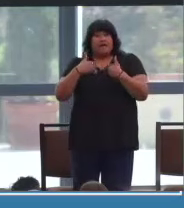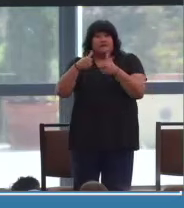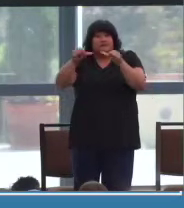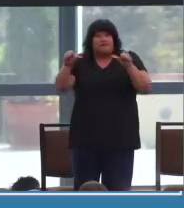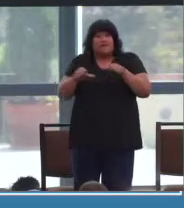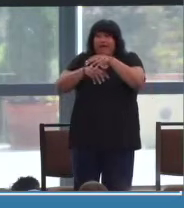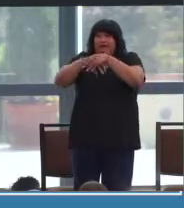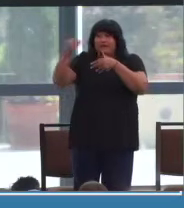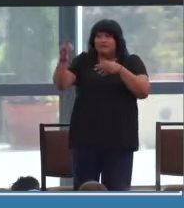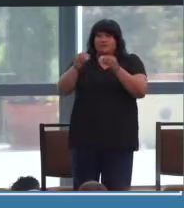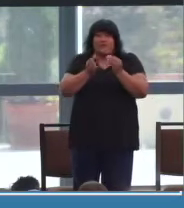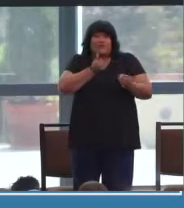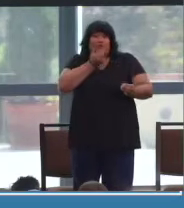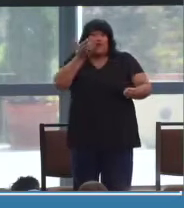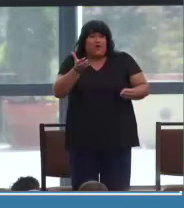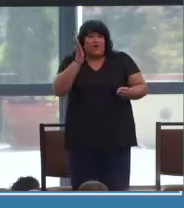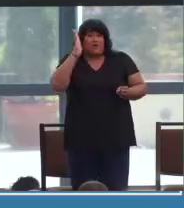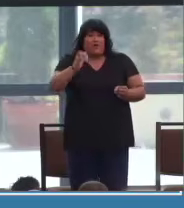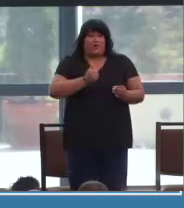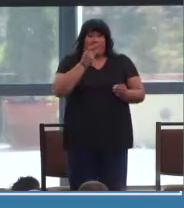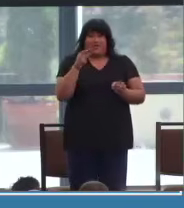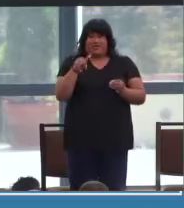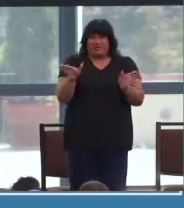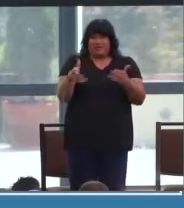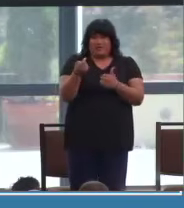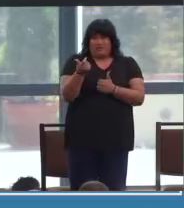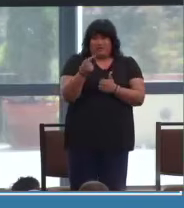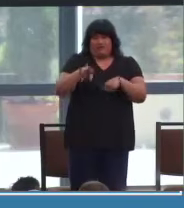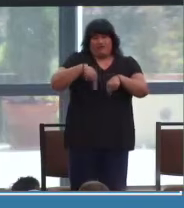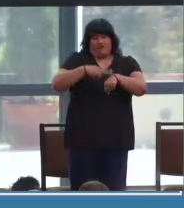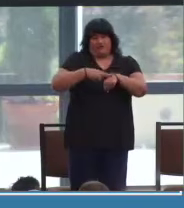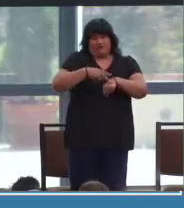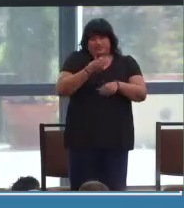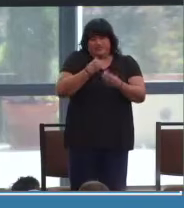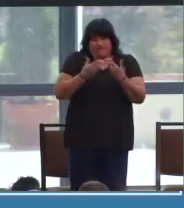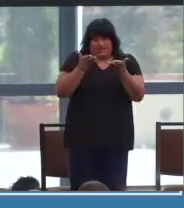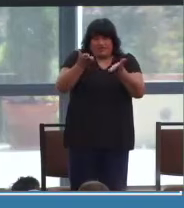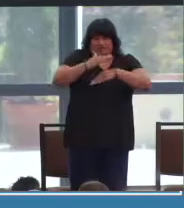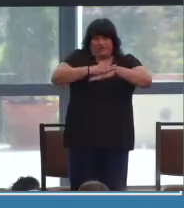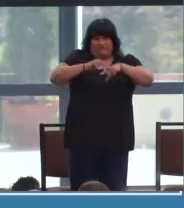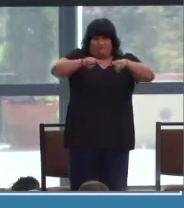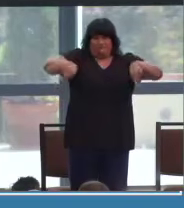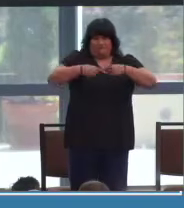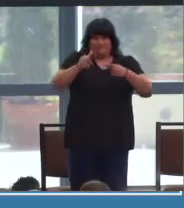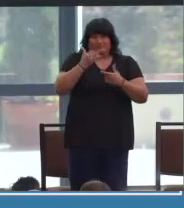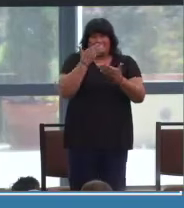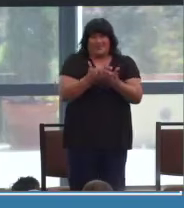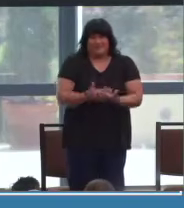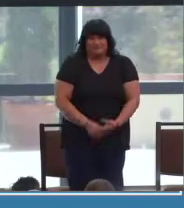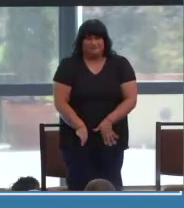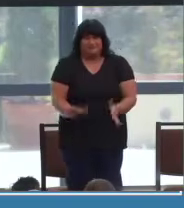bit warmer. We're going to warm up the room a little bit. And of course, you can eat at your tables. Thank you.